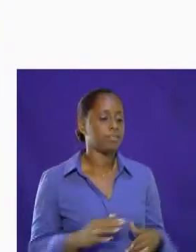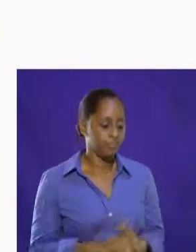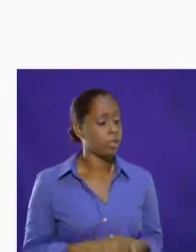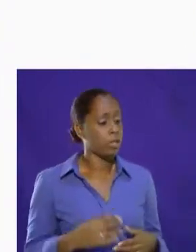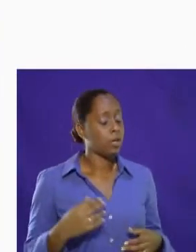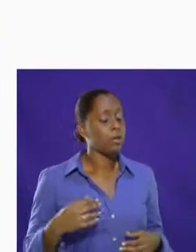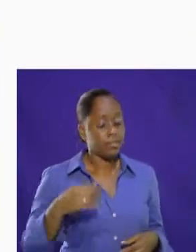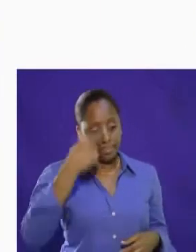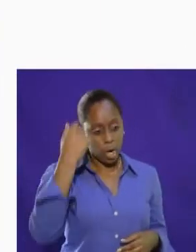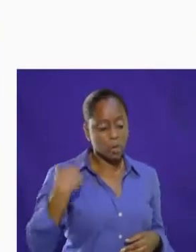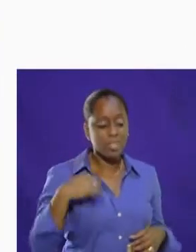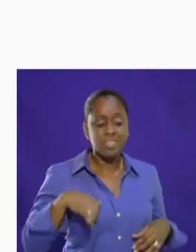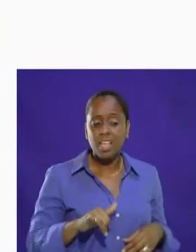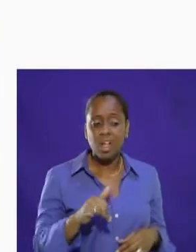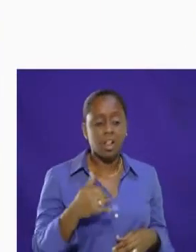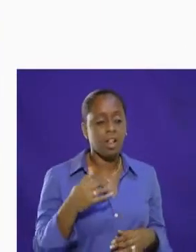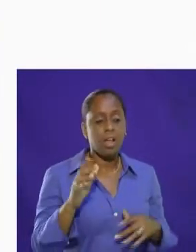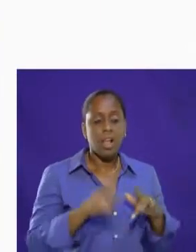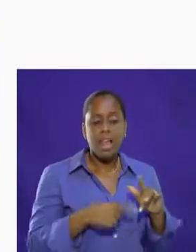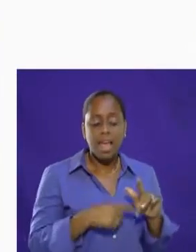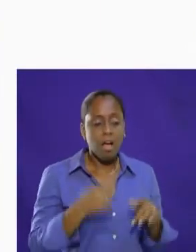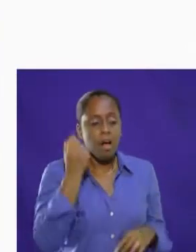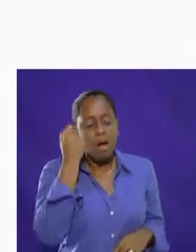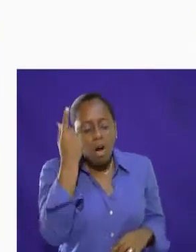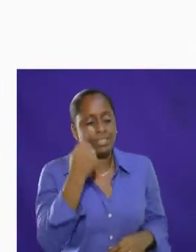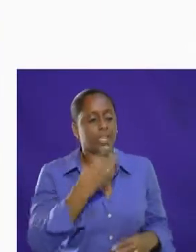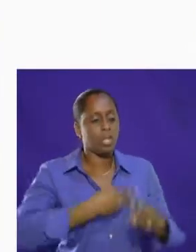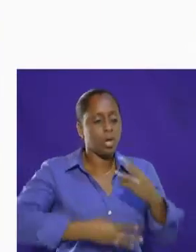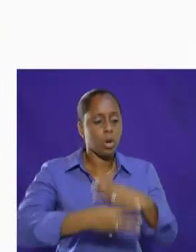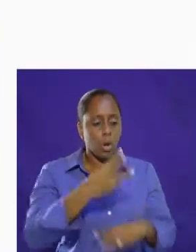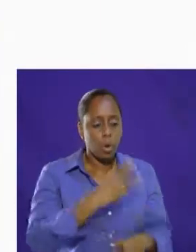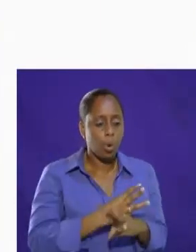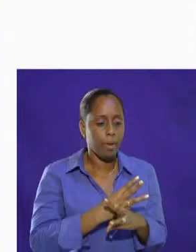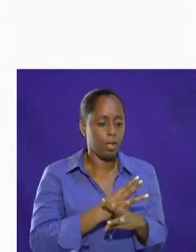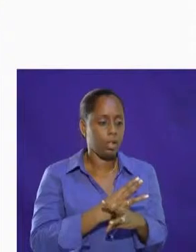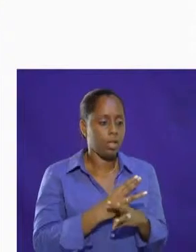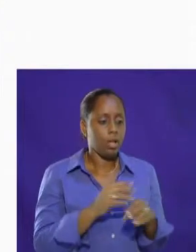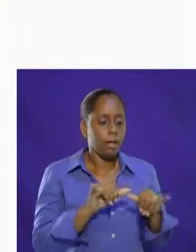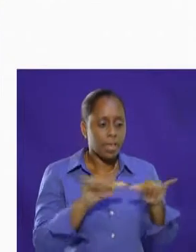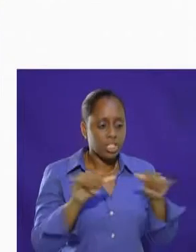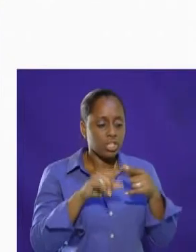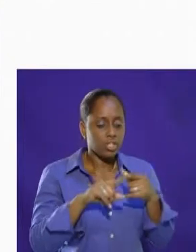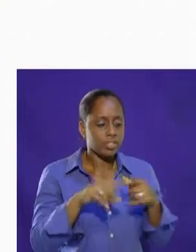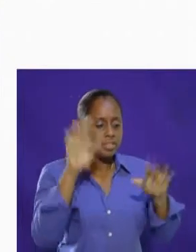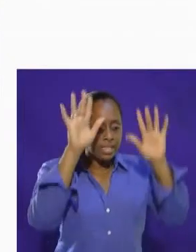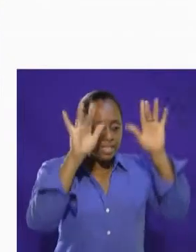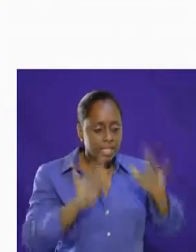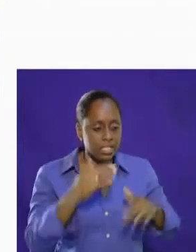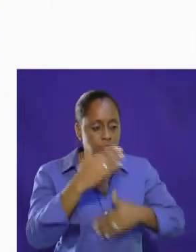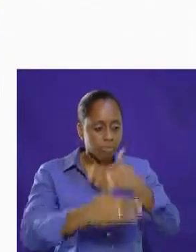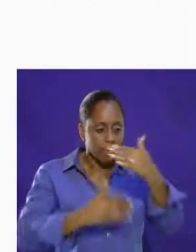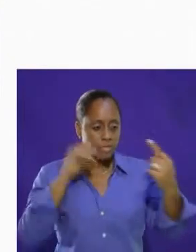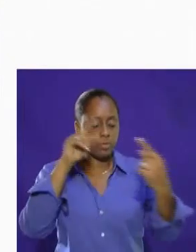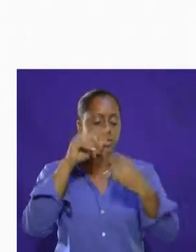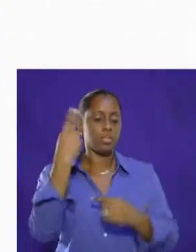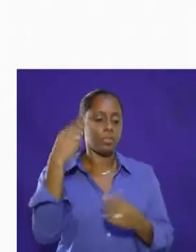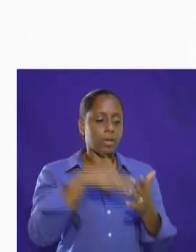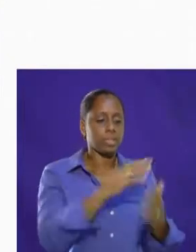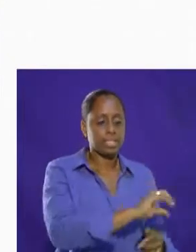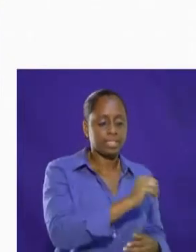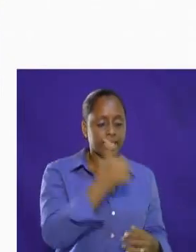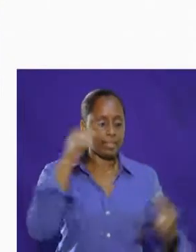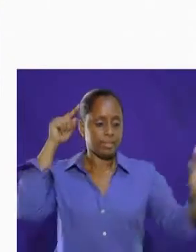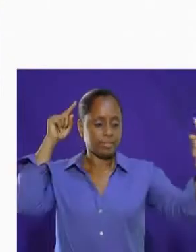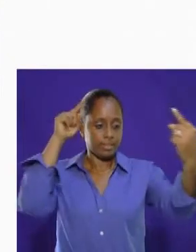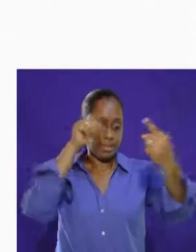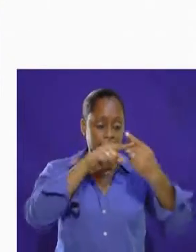health. While we still lack comprehensive global-scale measures to assess progress towards the 2010 target,